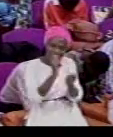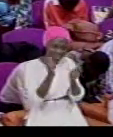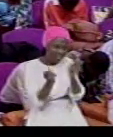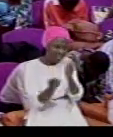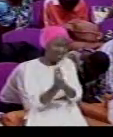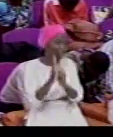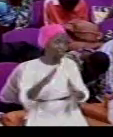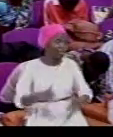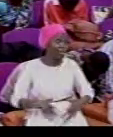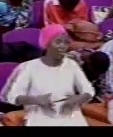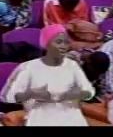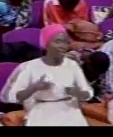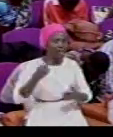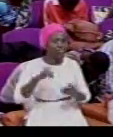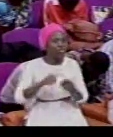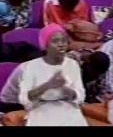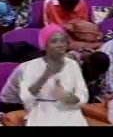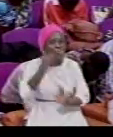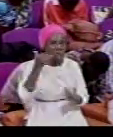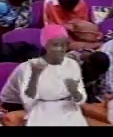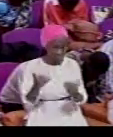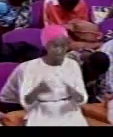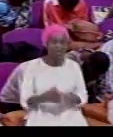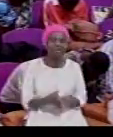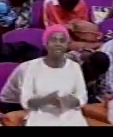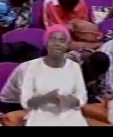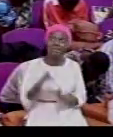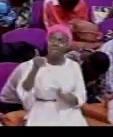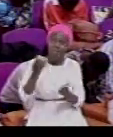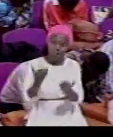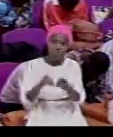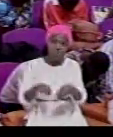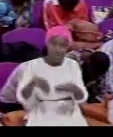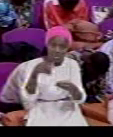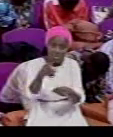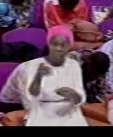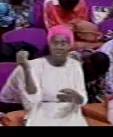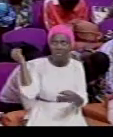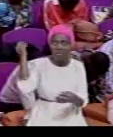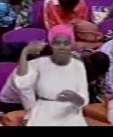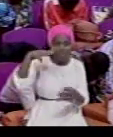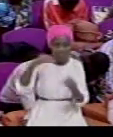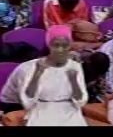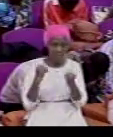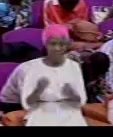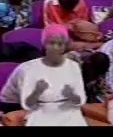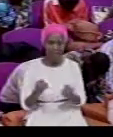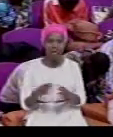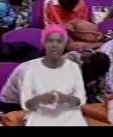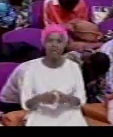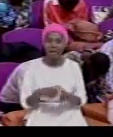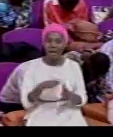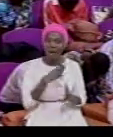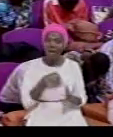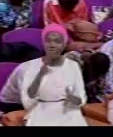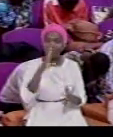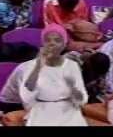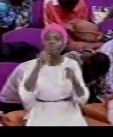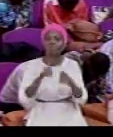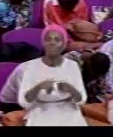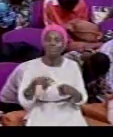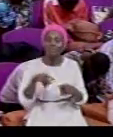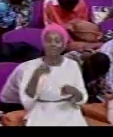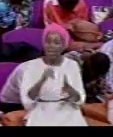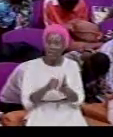life around for the better. And he wants to give you the grace and the strength to say, come what may, I'll follow the Lord till